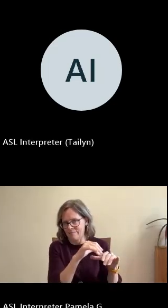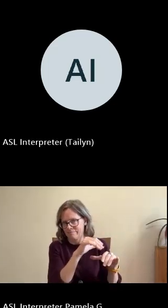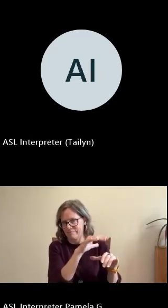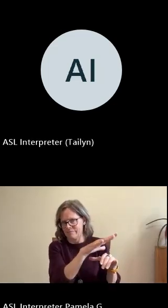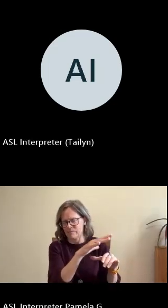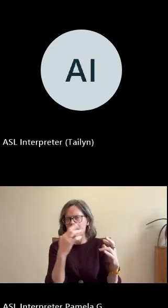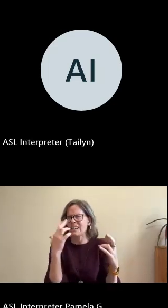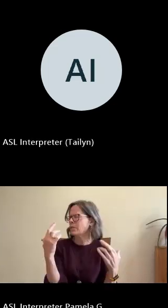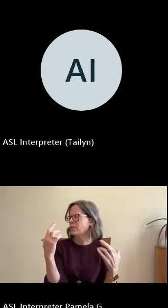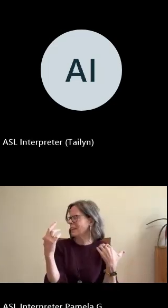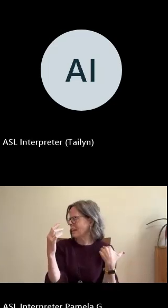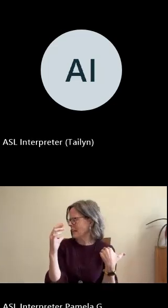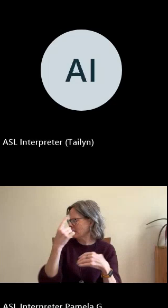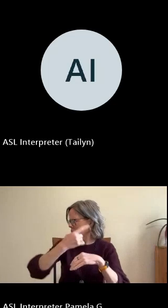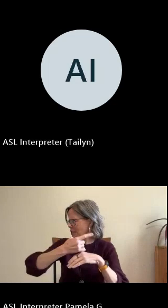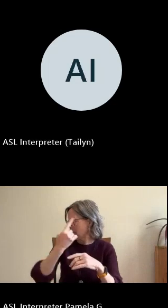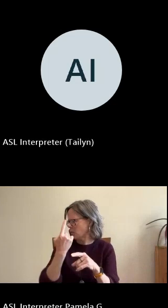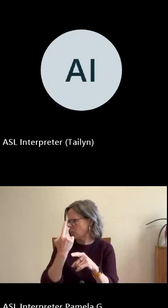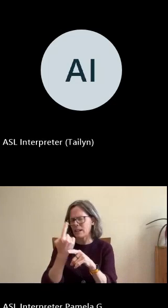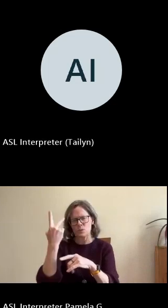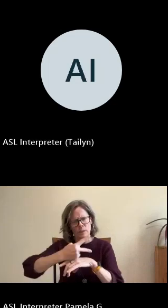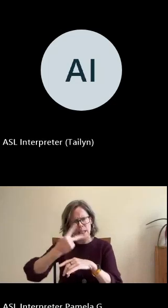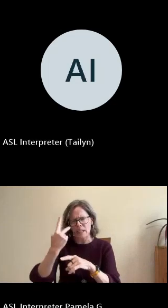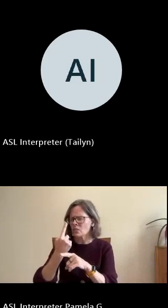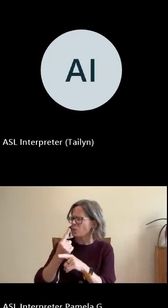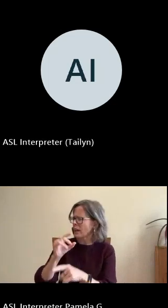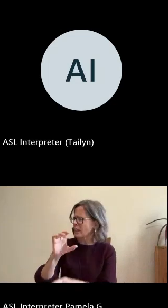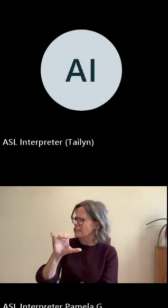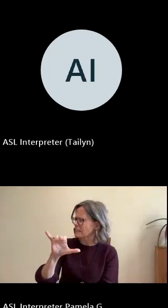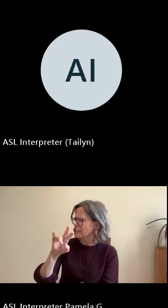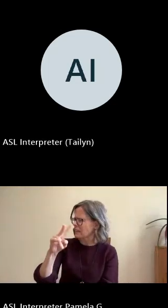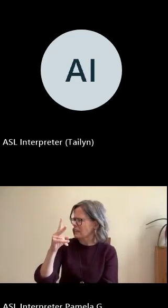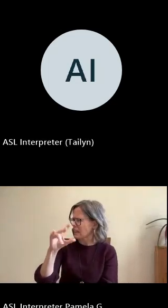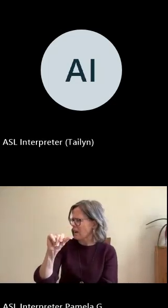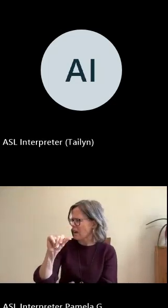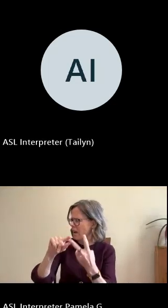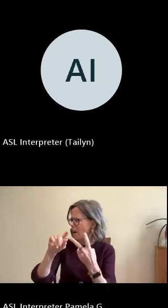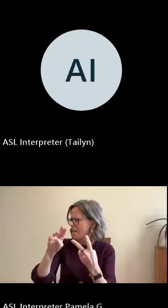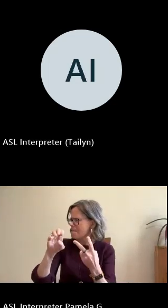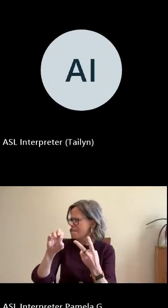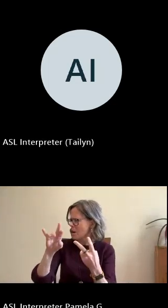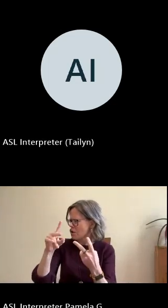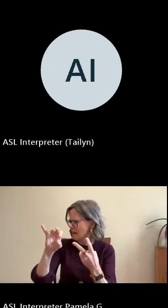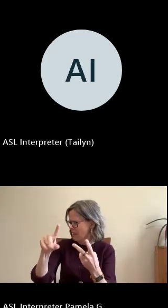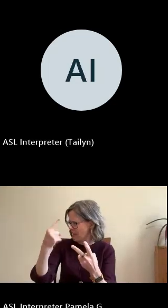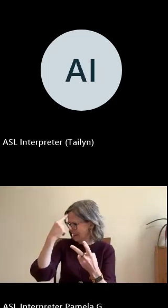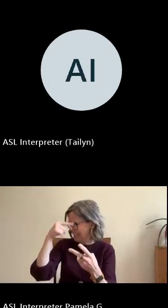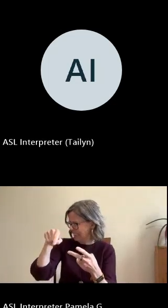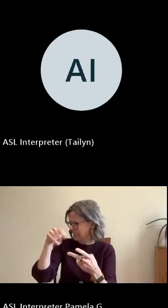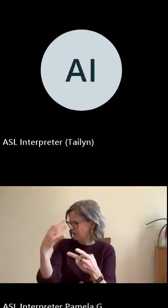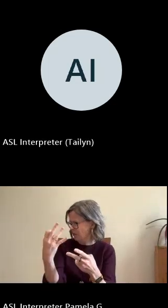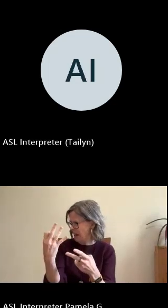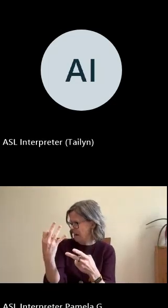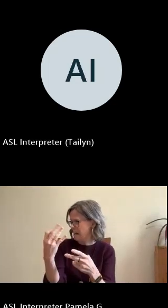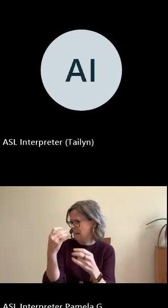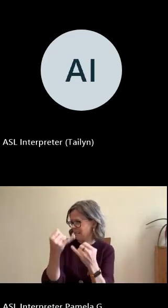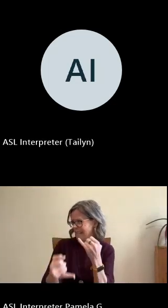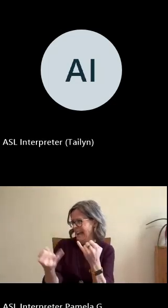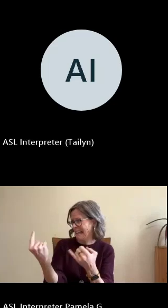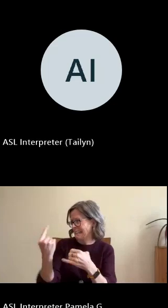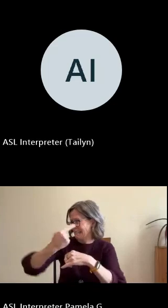date right. Feel free, Cynthia or Meredith, to correct me if I'm wrong about the 22nd being the cutoff for becoming a member to